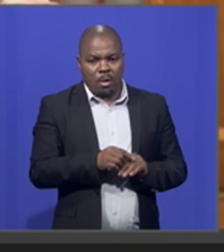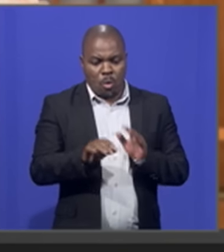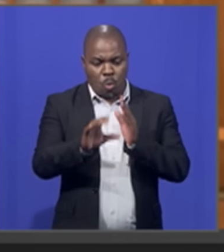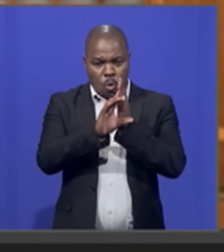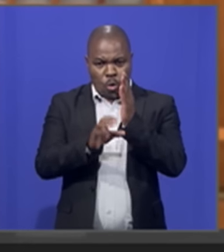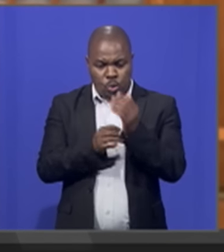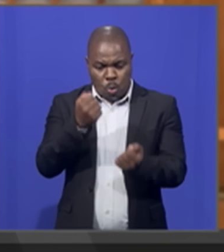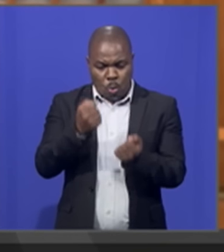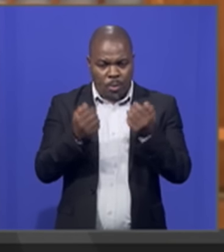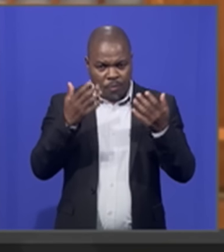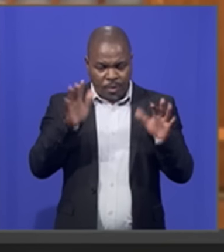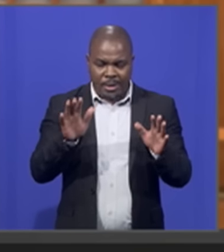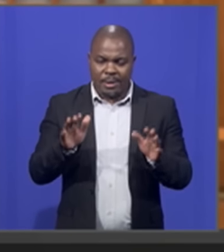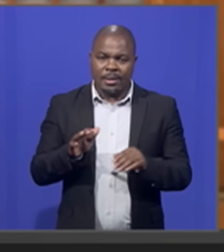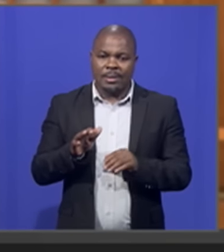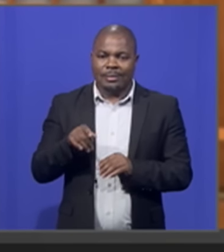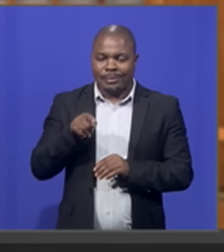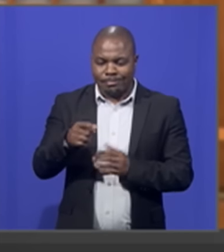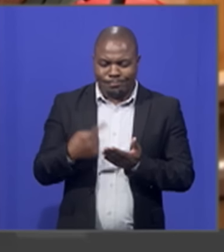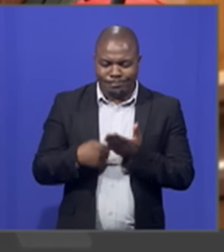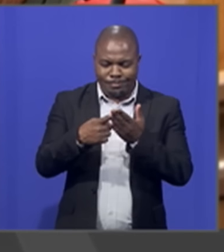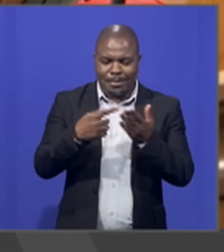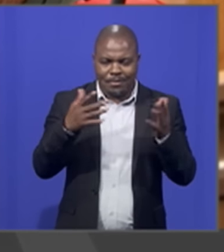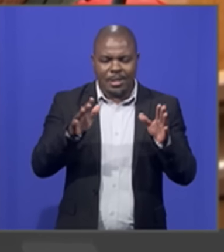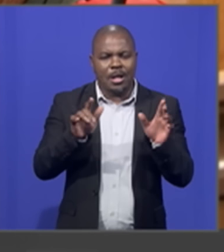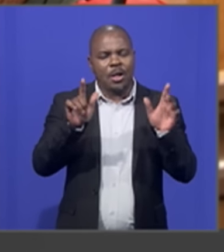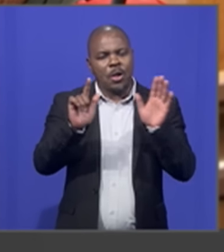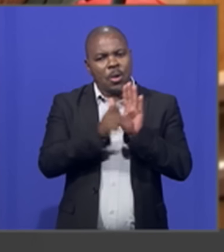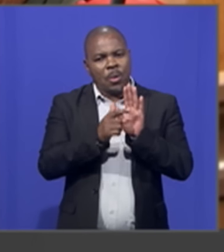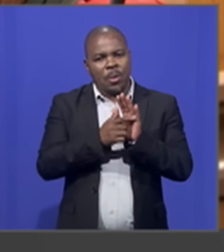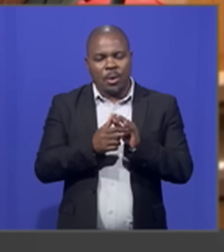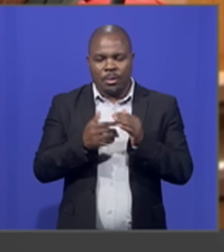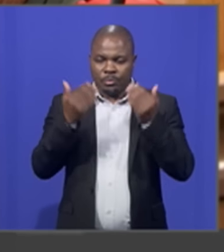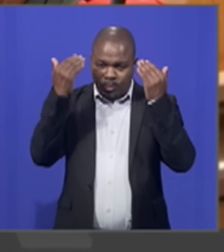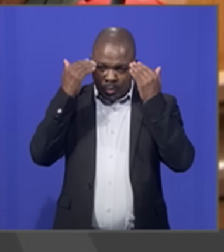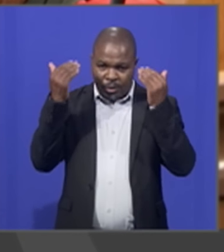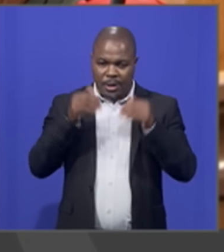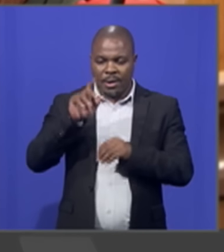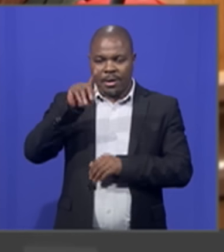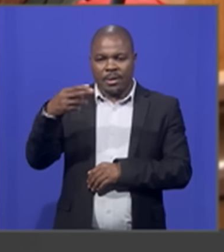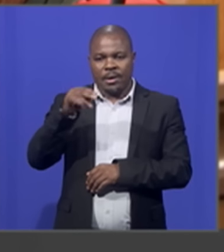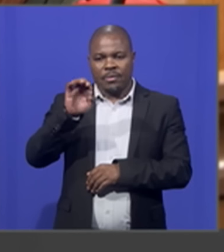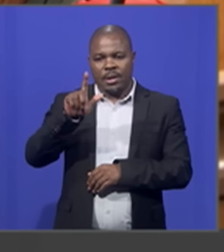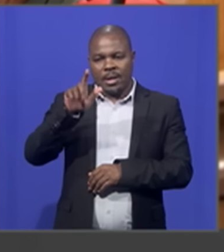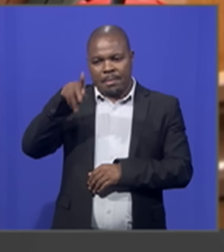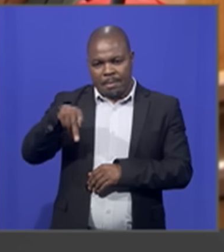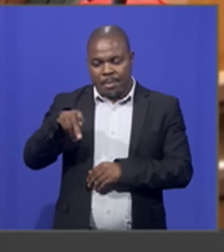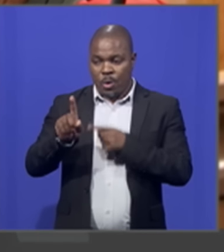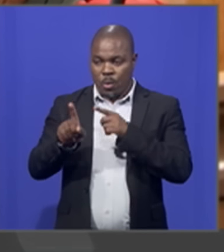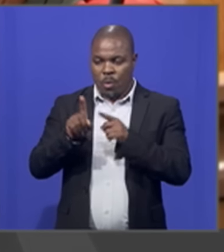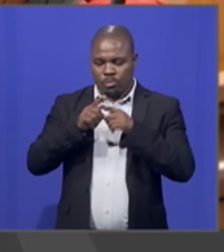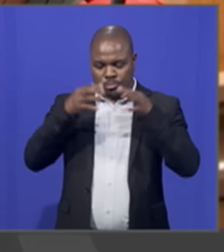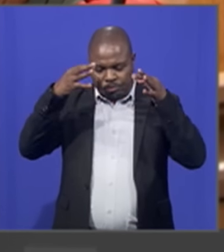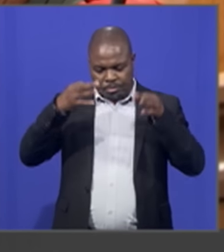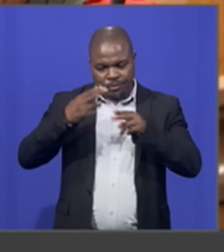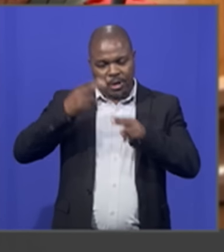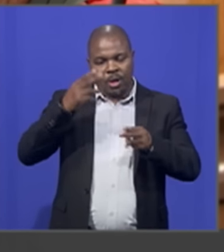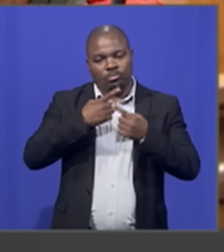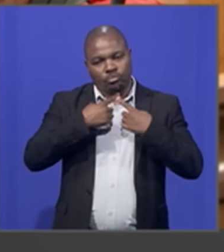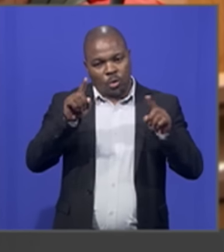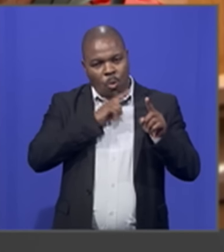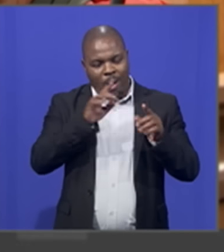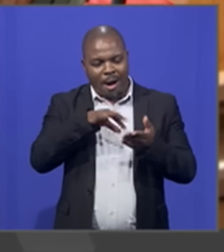Court had dealt with the issues of law. Moahlodi Philip Lobsher o lebeletse ho nehelana ka qeto ya hae kopong ena ya ho